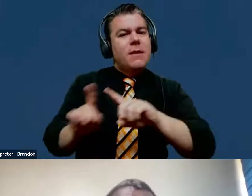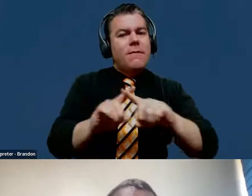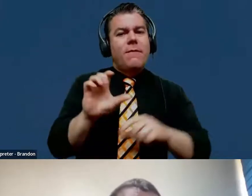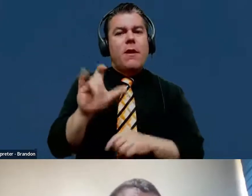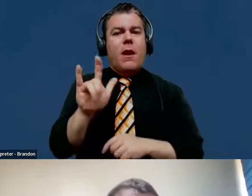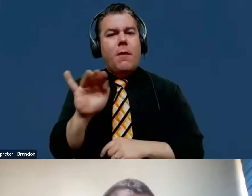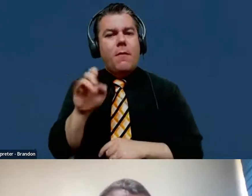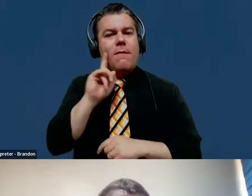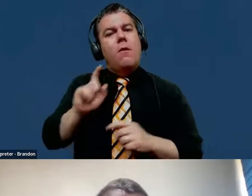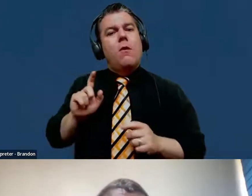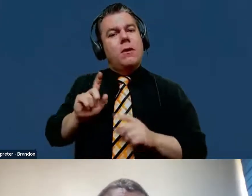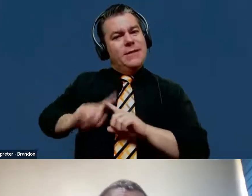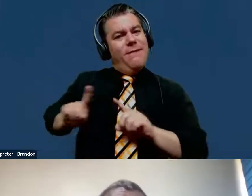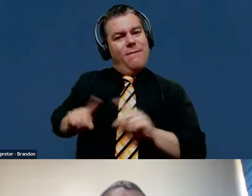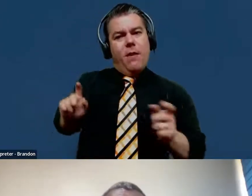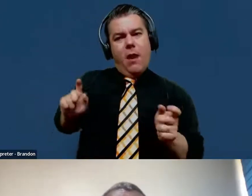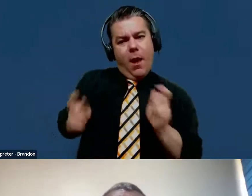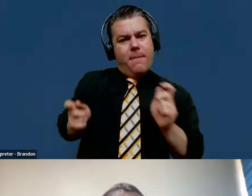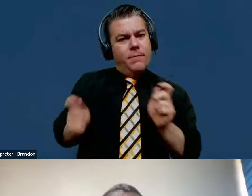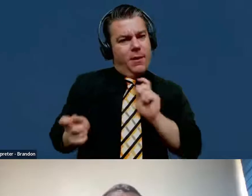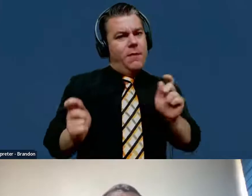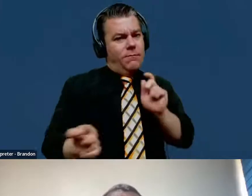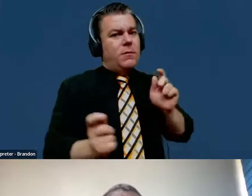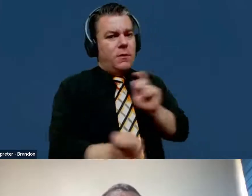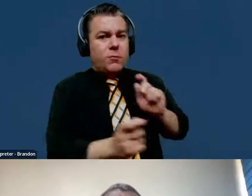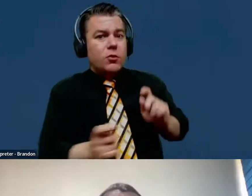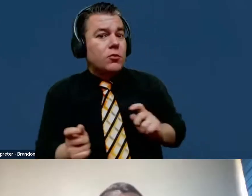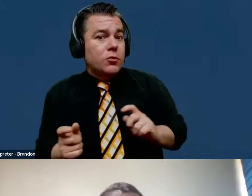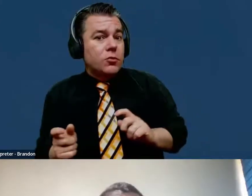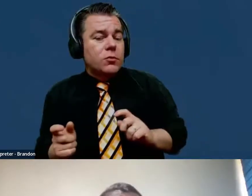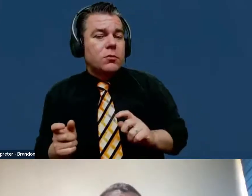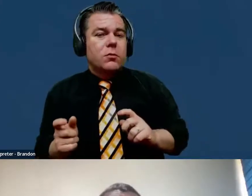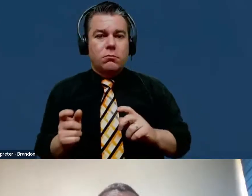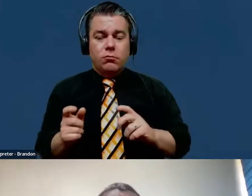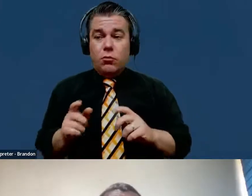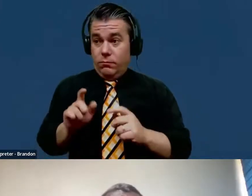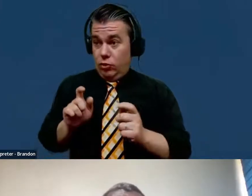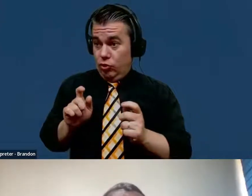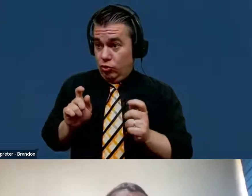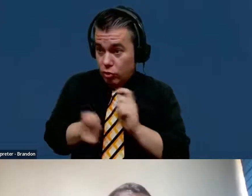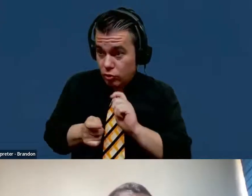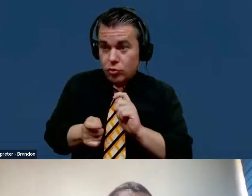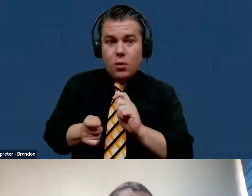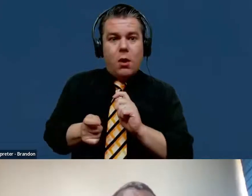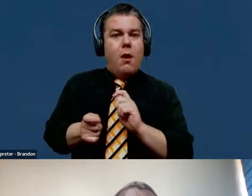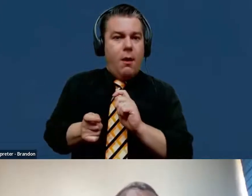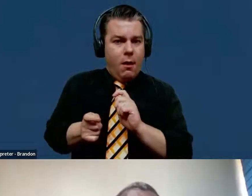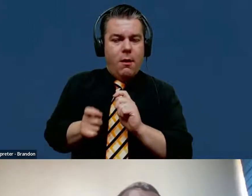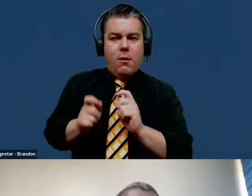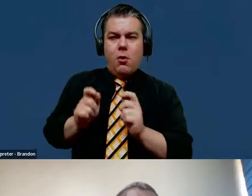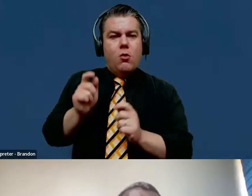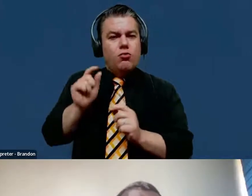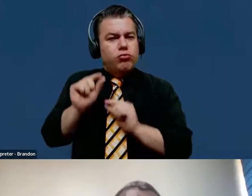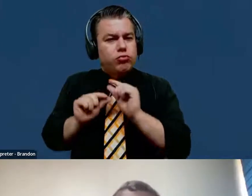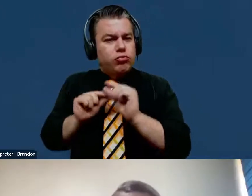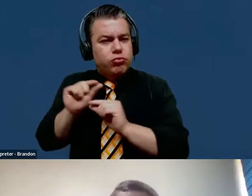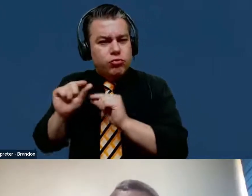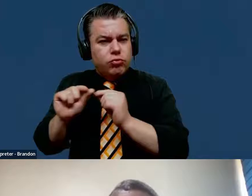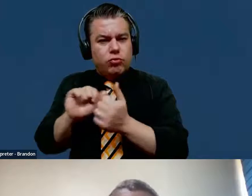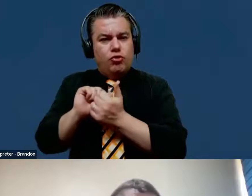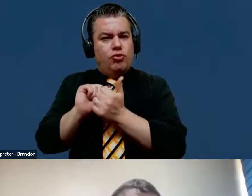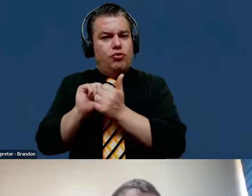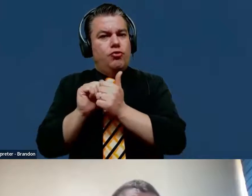different adaptation method, and as there's change, we gradually transfer